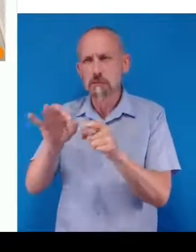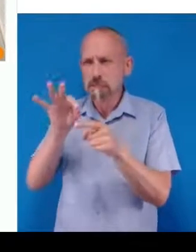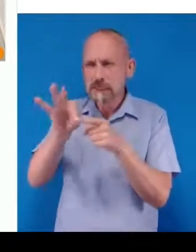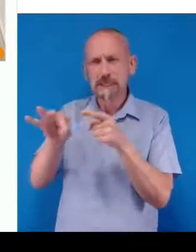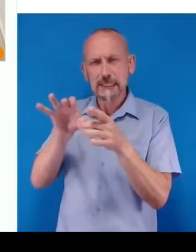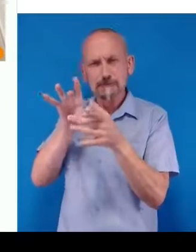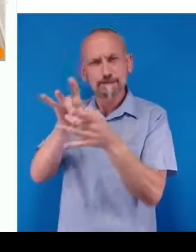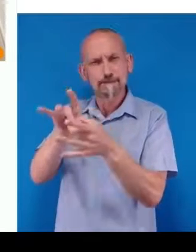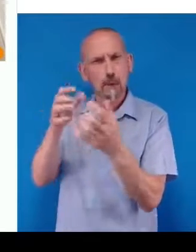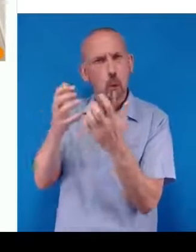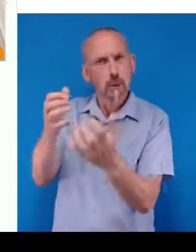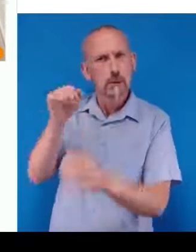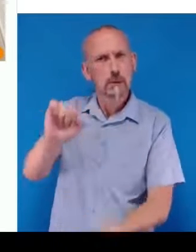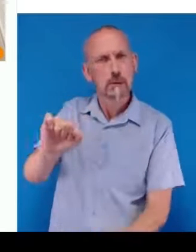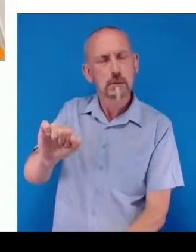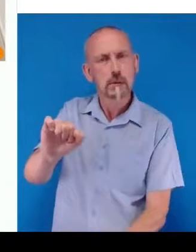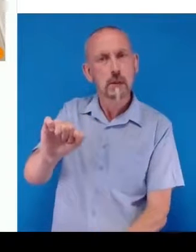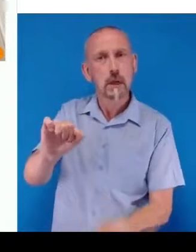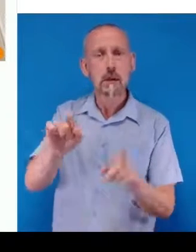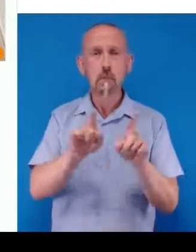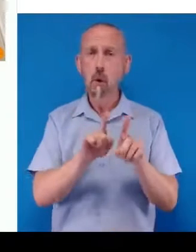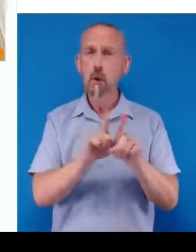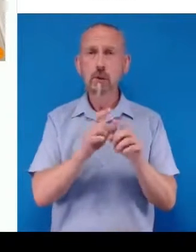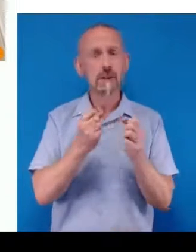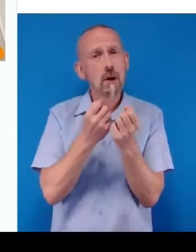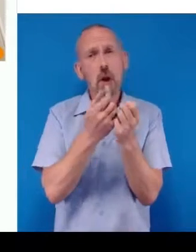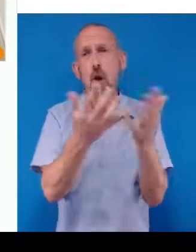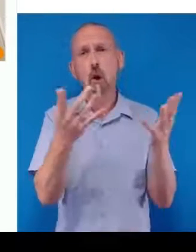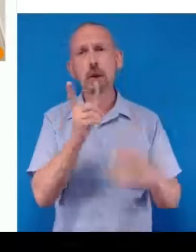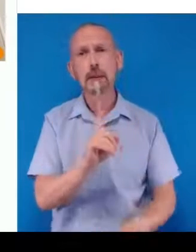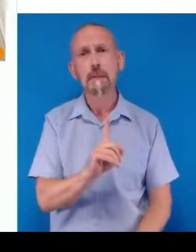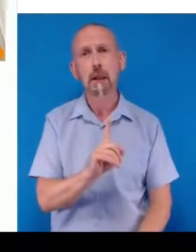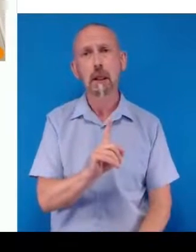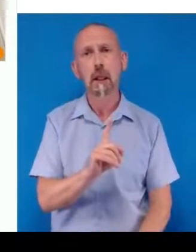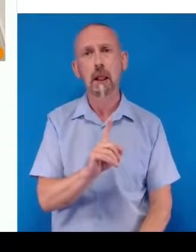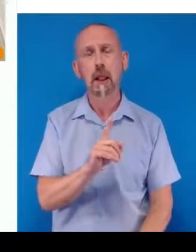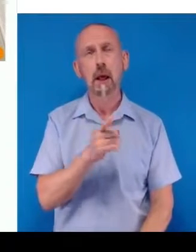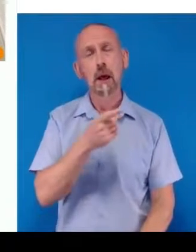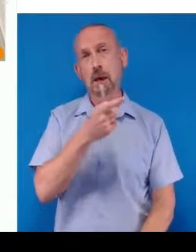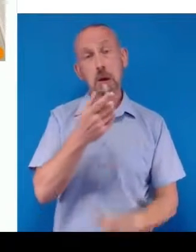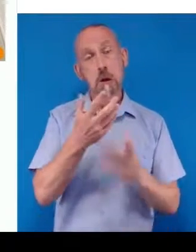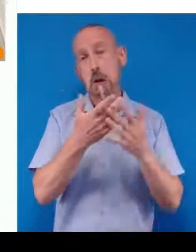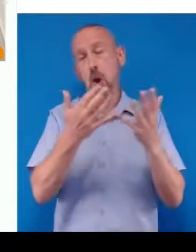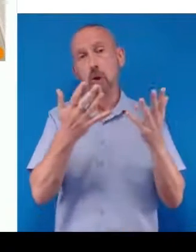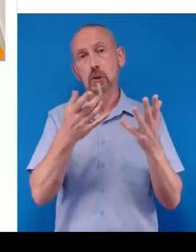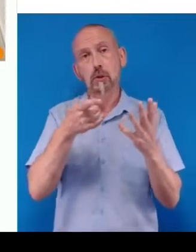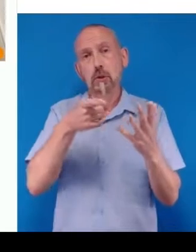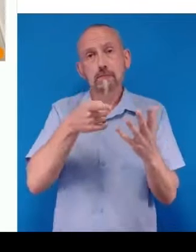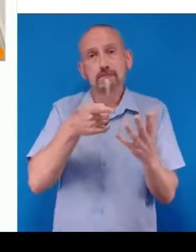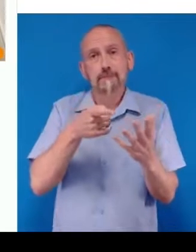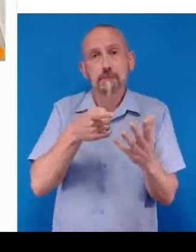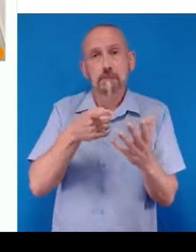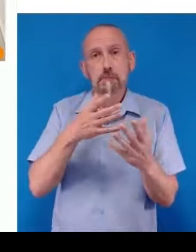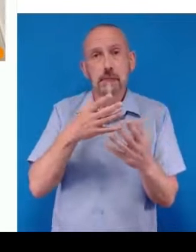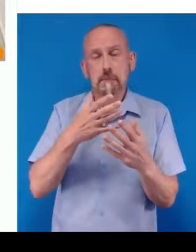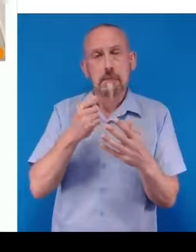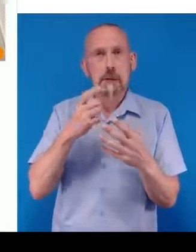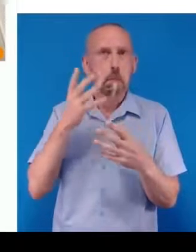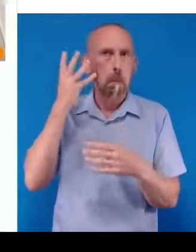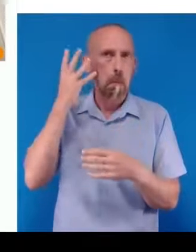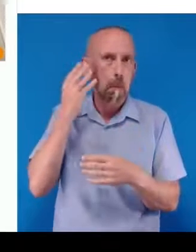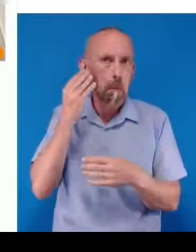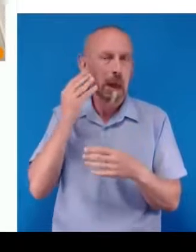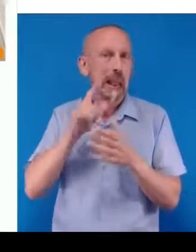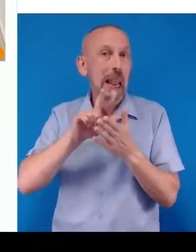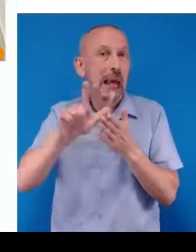also have a lot of people out there who get an impairment later in life, who don't understand